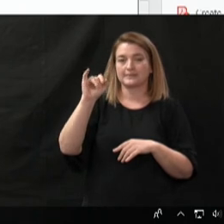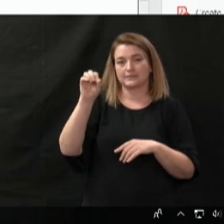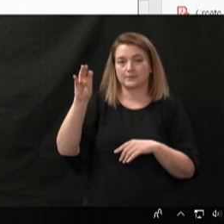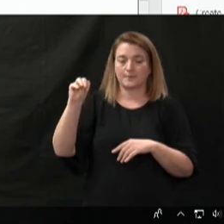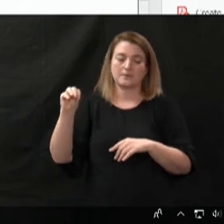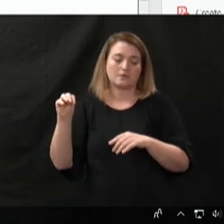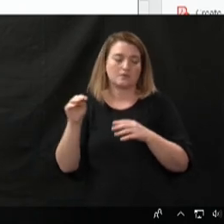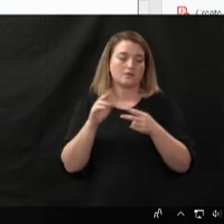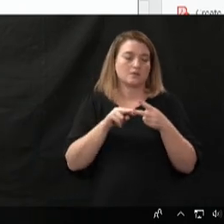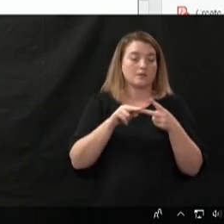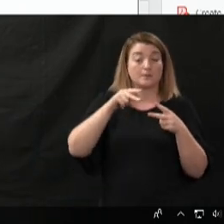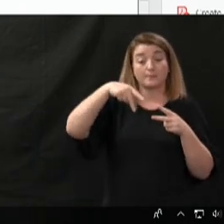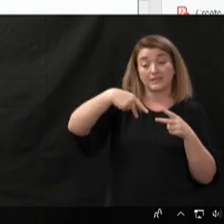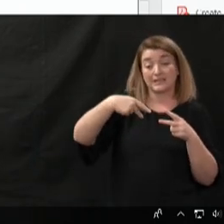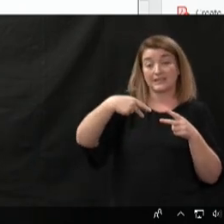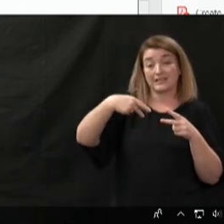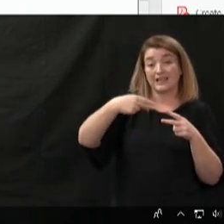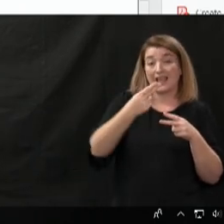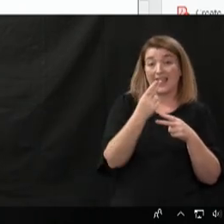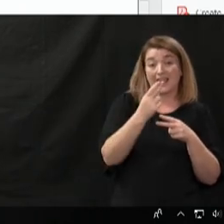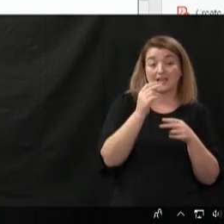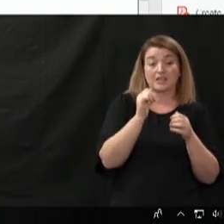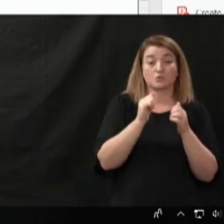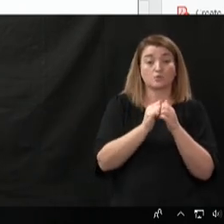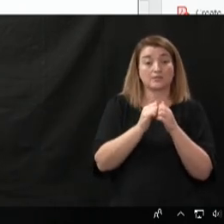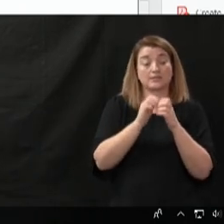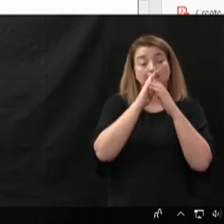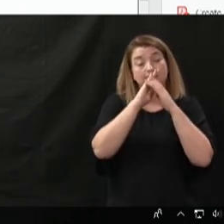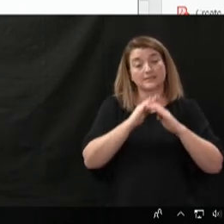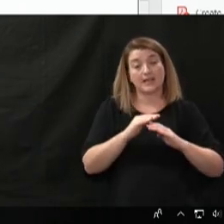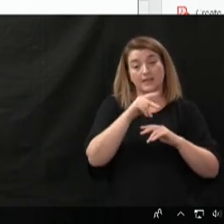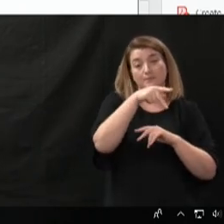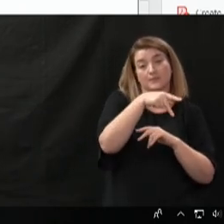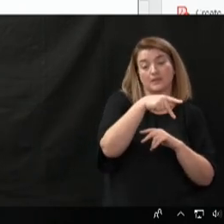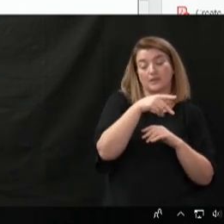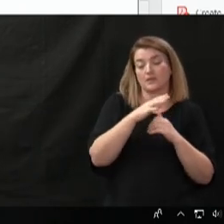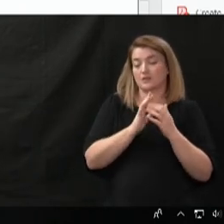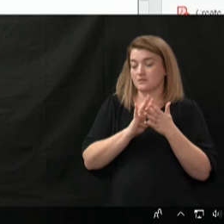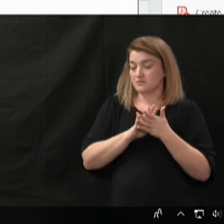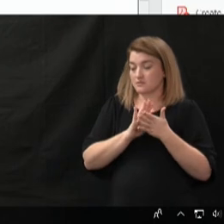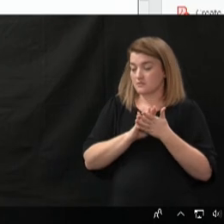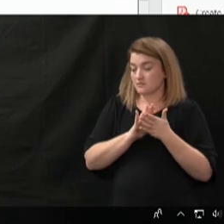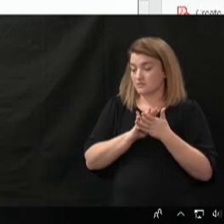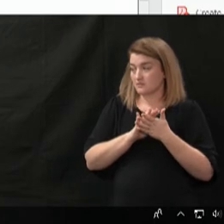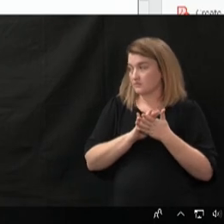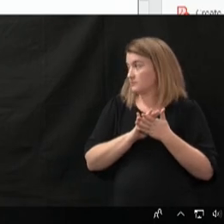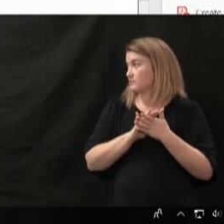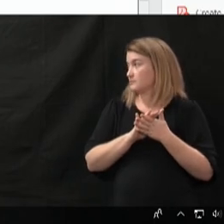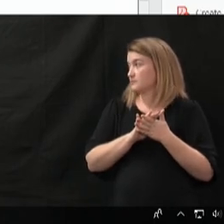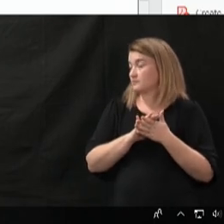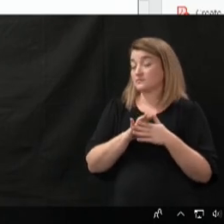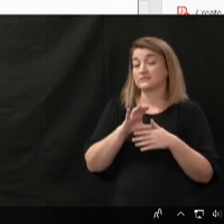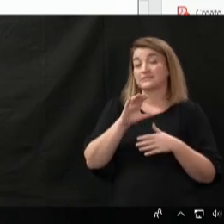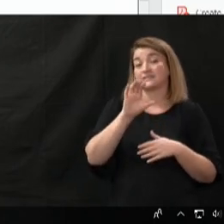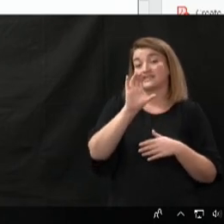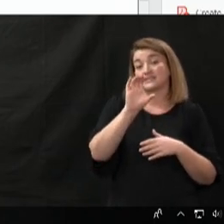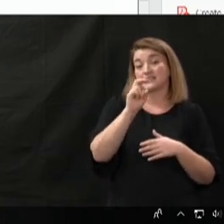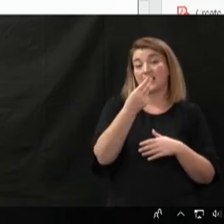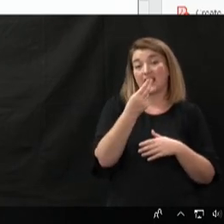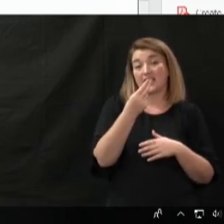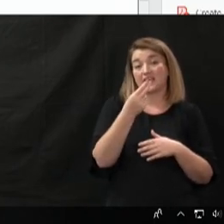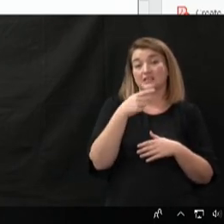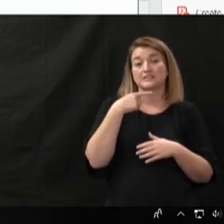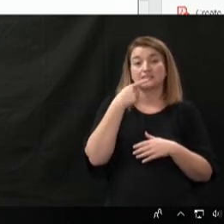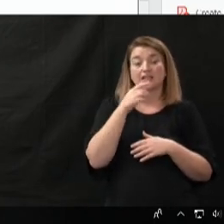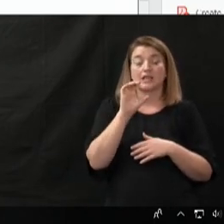with a silent P, and Y is a vowel is often a Greek word, and CH saying K